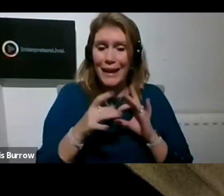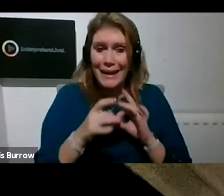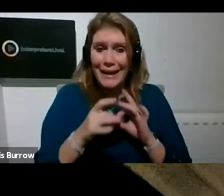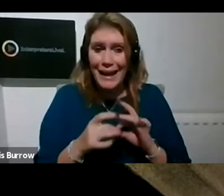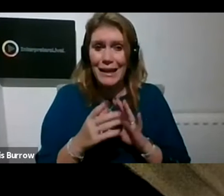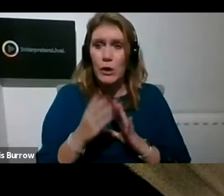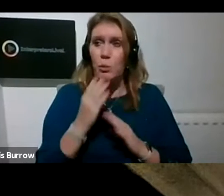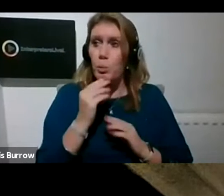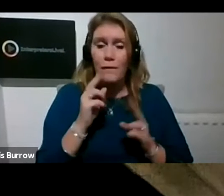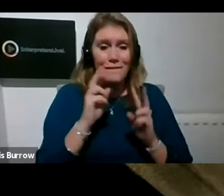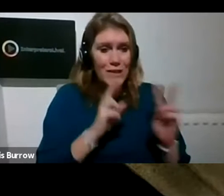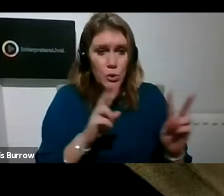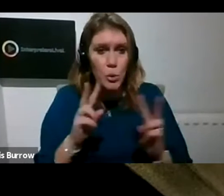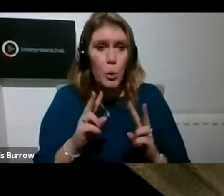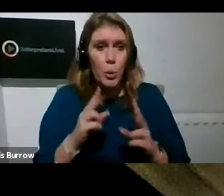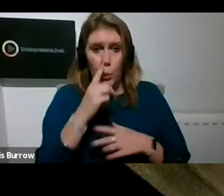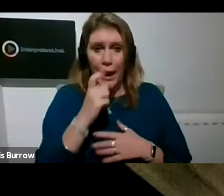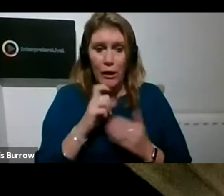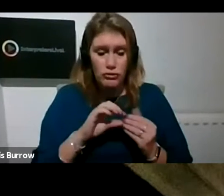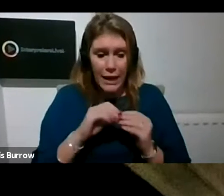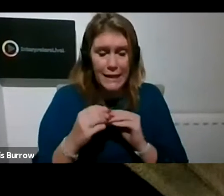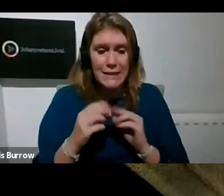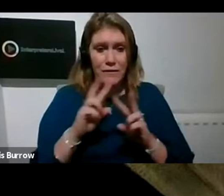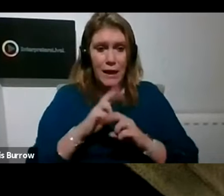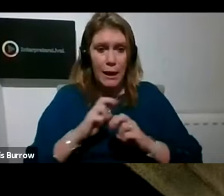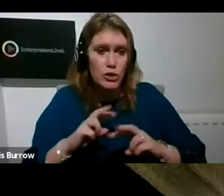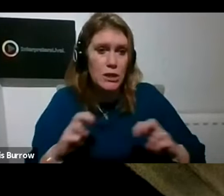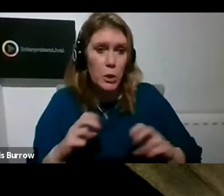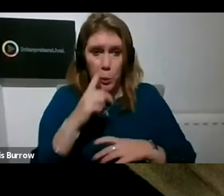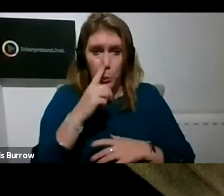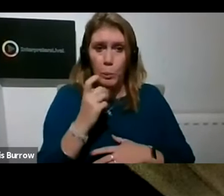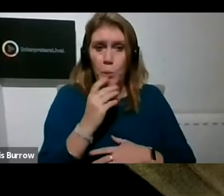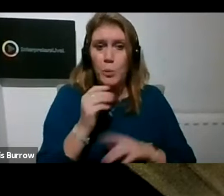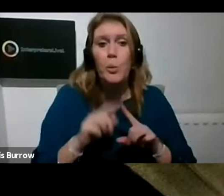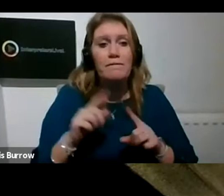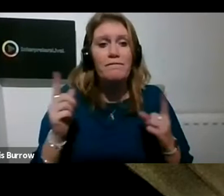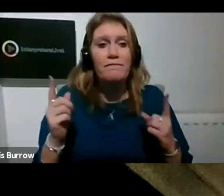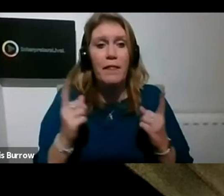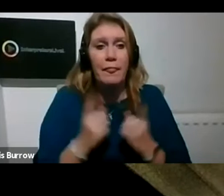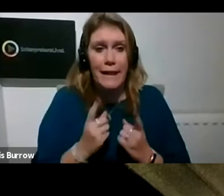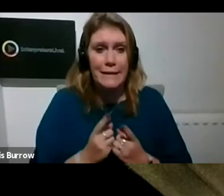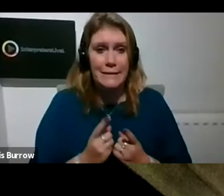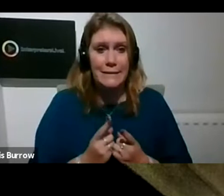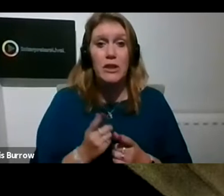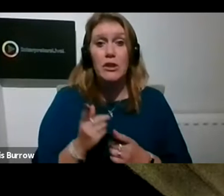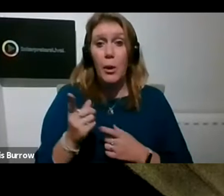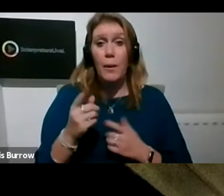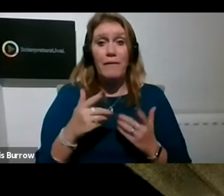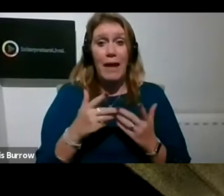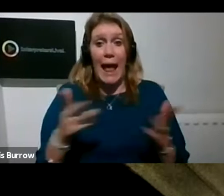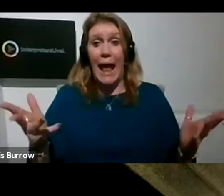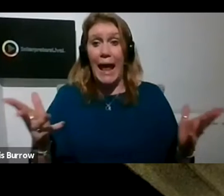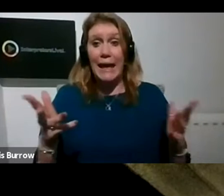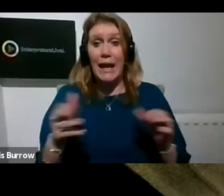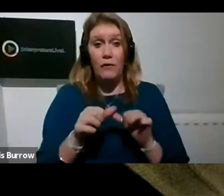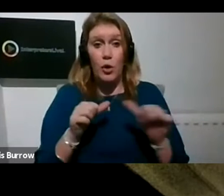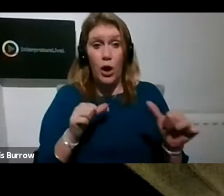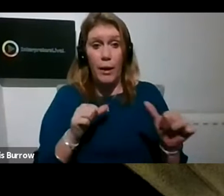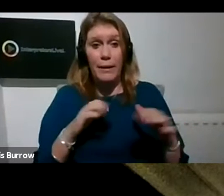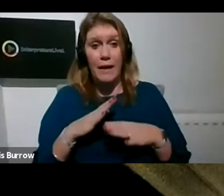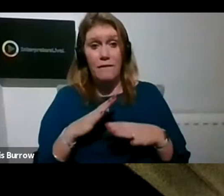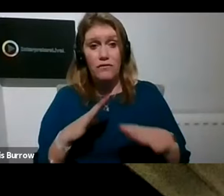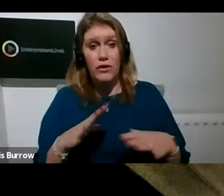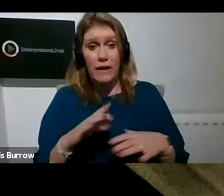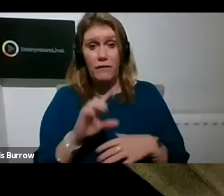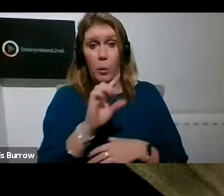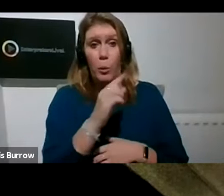can use creative captioning, you can use other things. So if any of your company are free on the 5th from 1 to 2, we'd